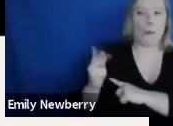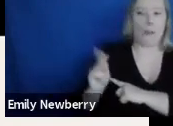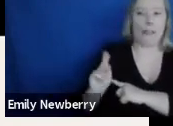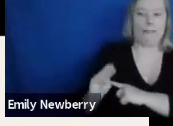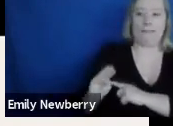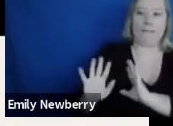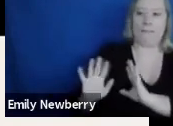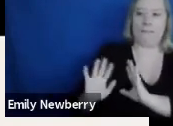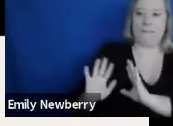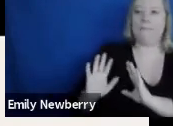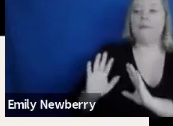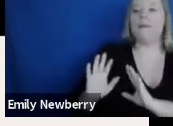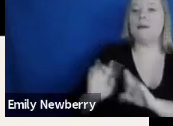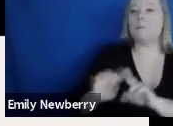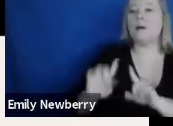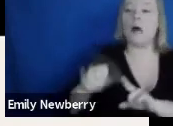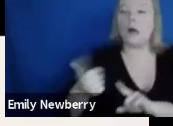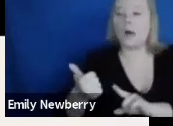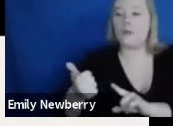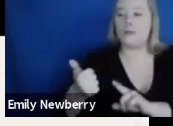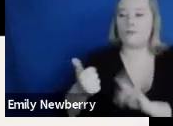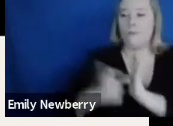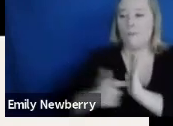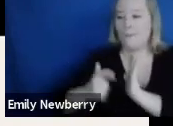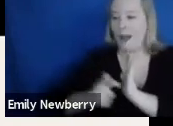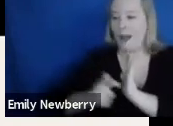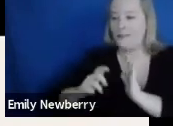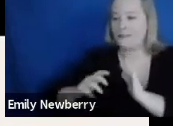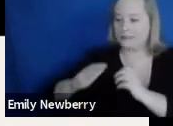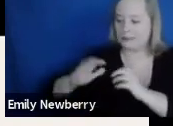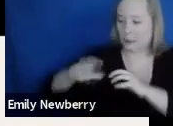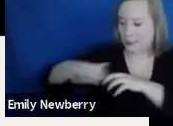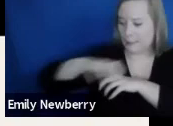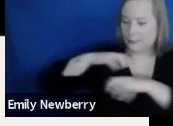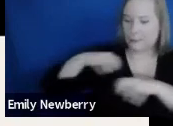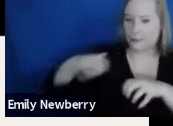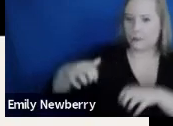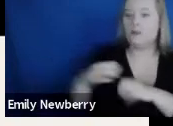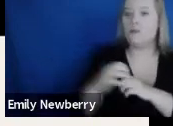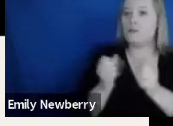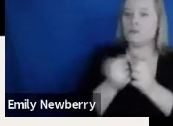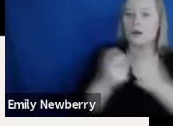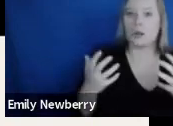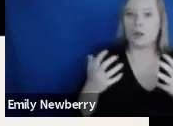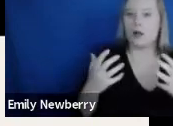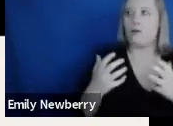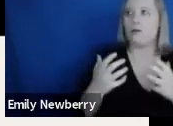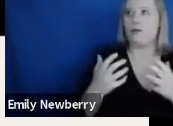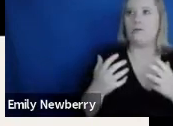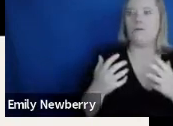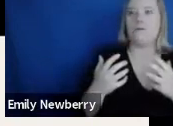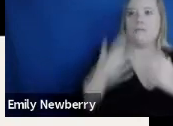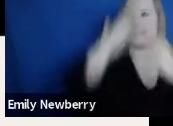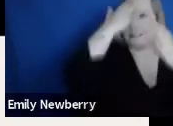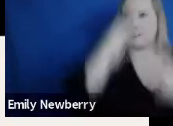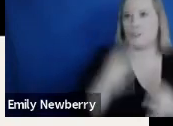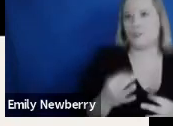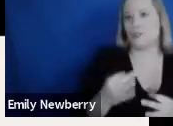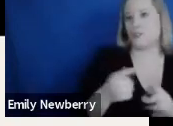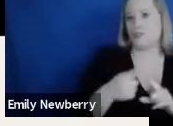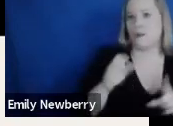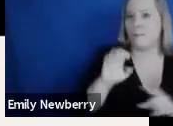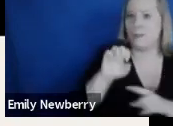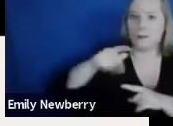district, a lot of others. There have been interim records of decision that EPA has issued for